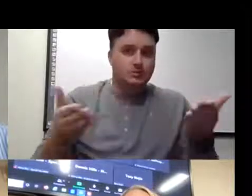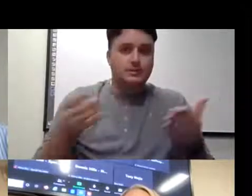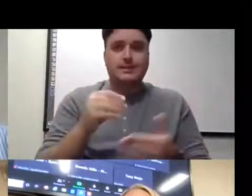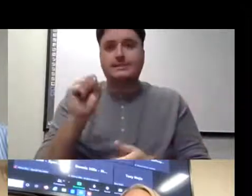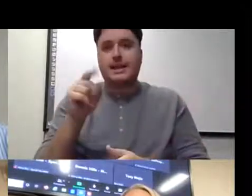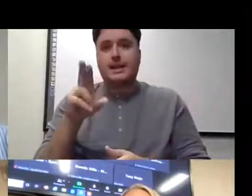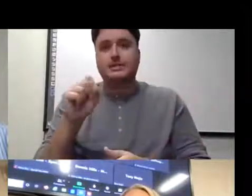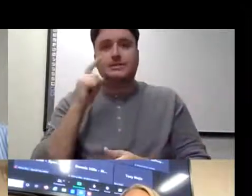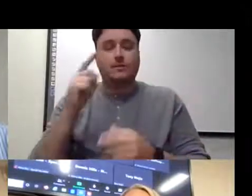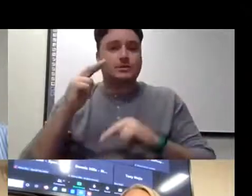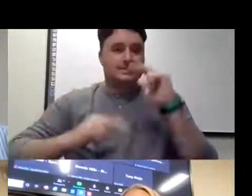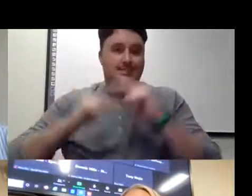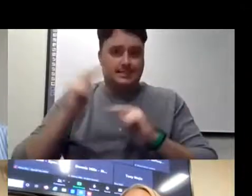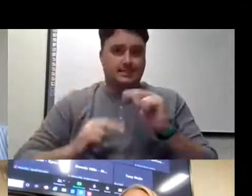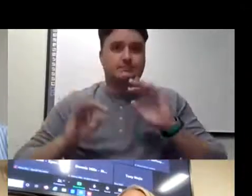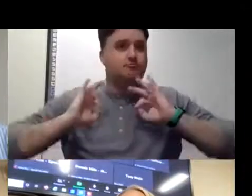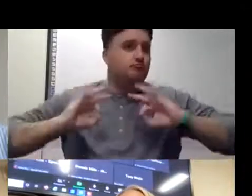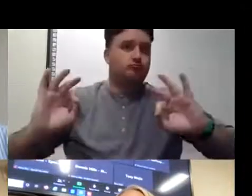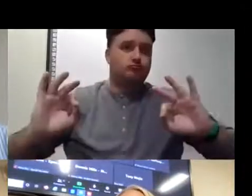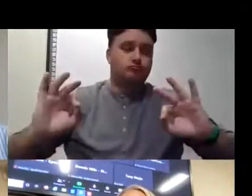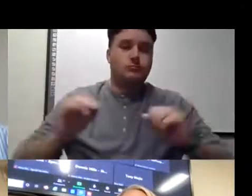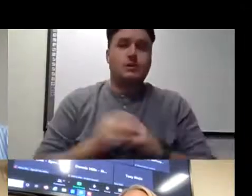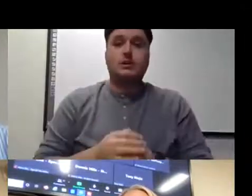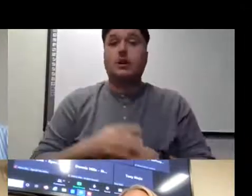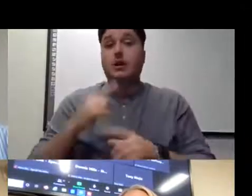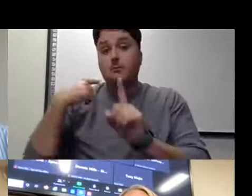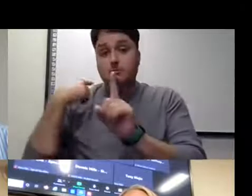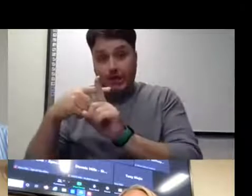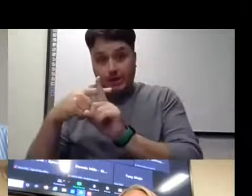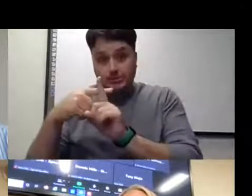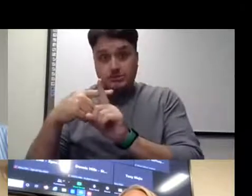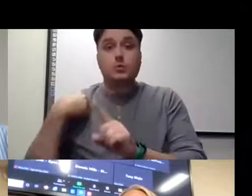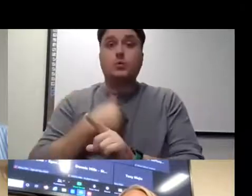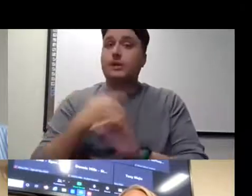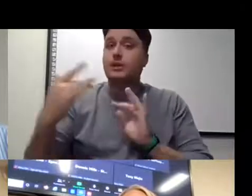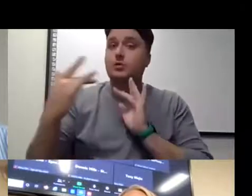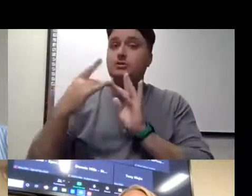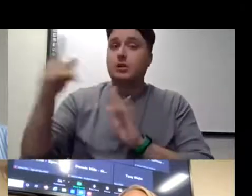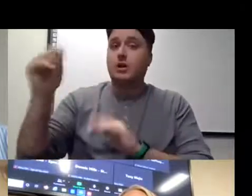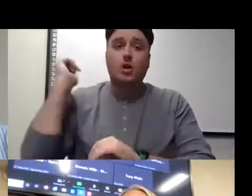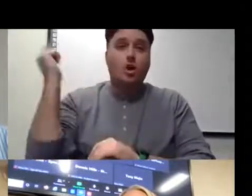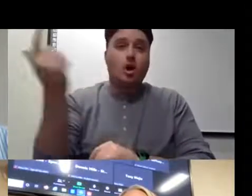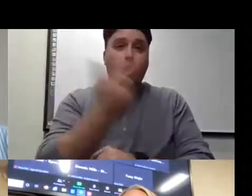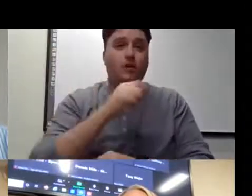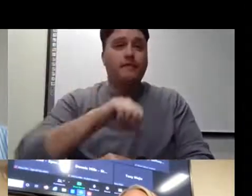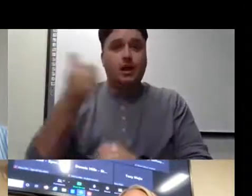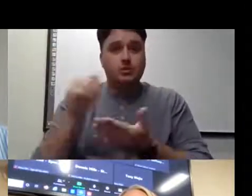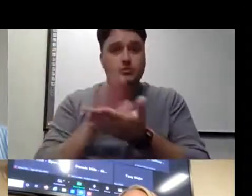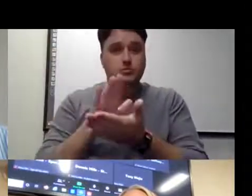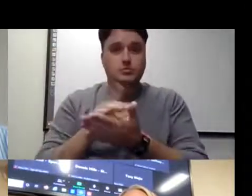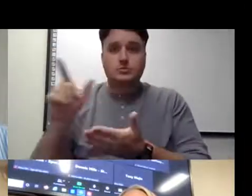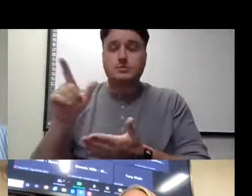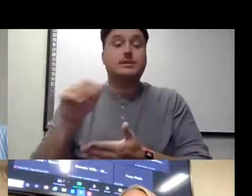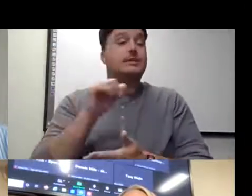of facilities. In addition, we reach out to all of our other schools that are not